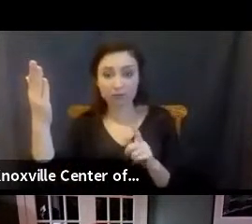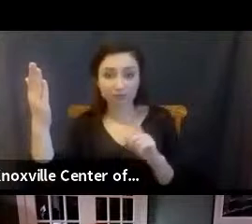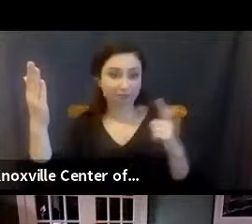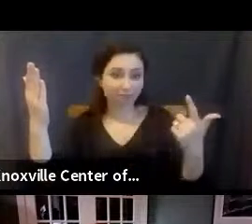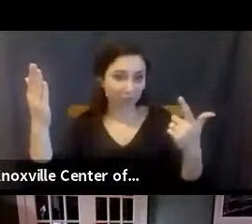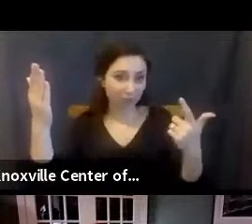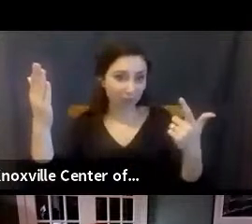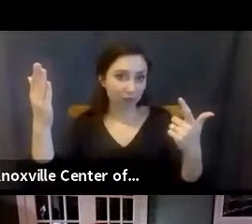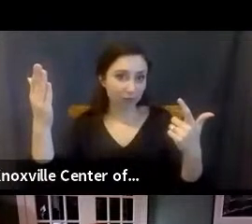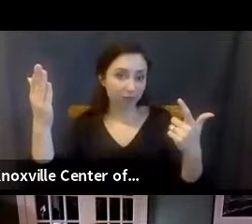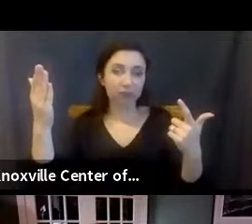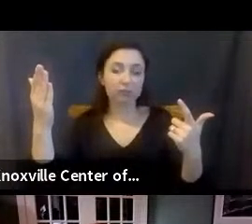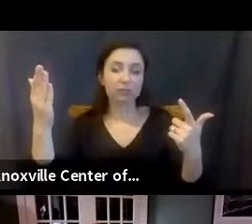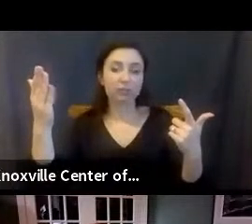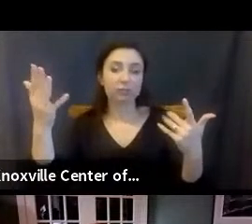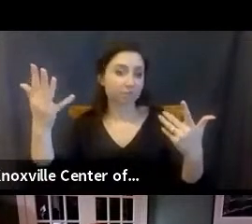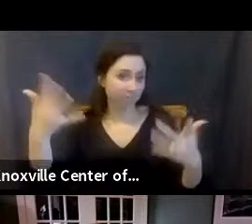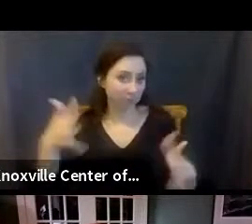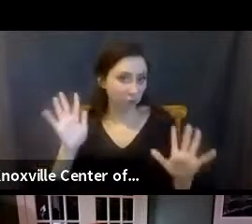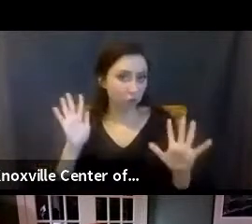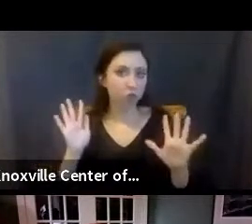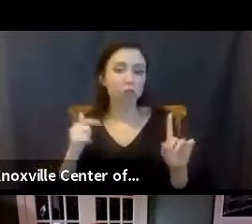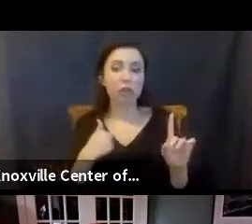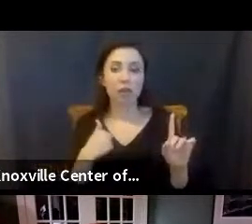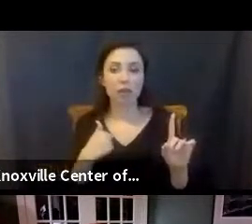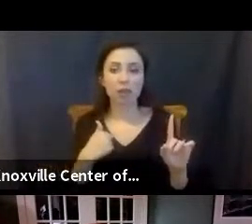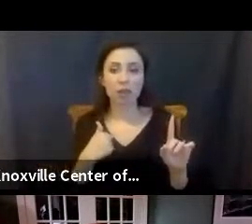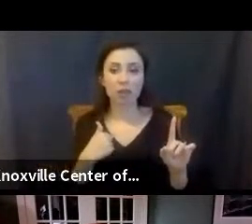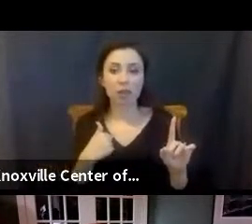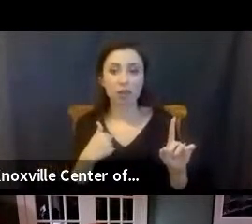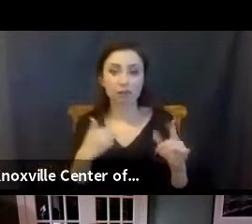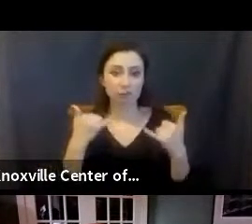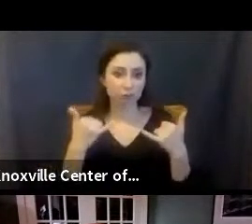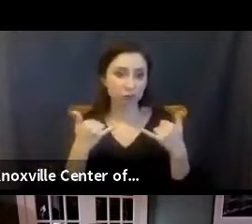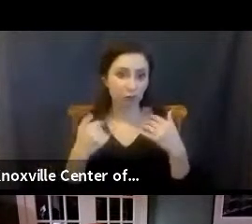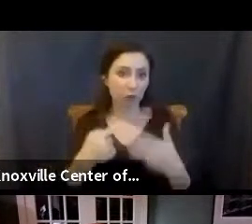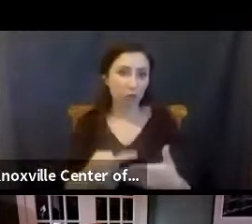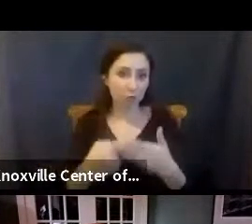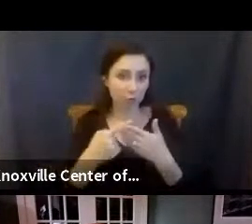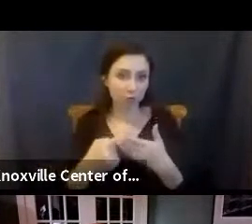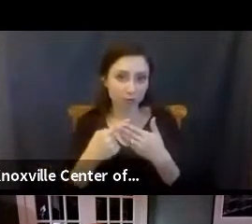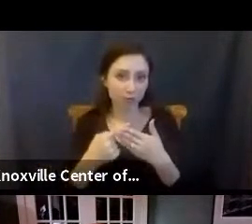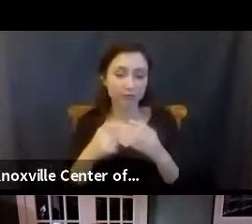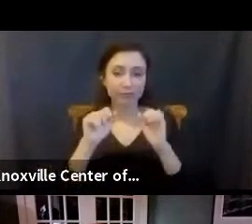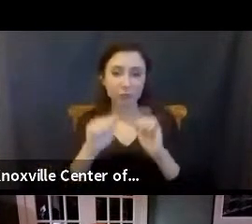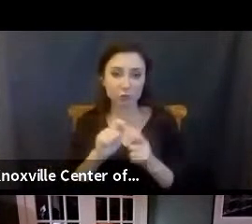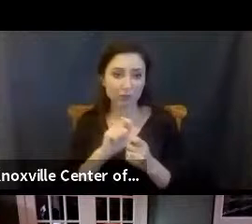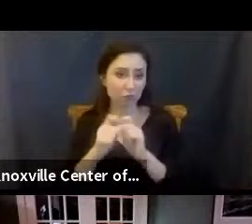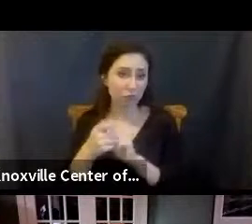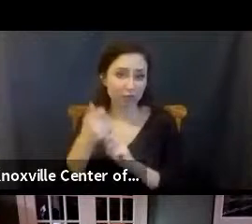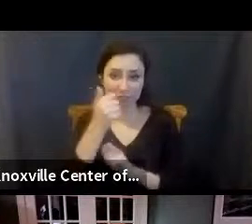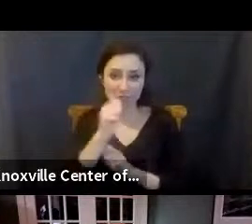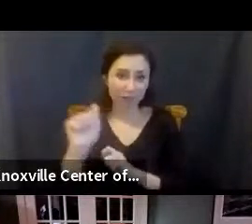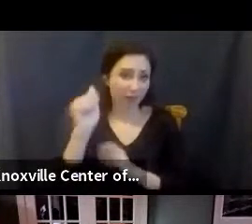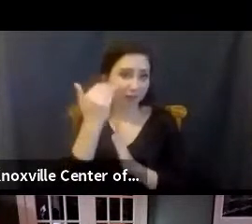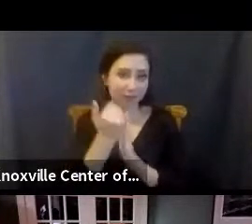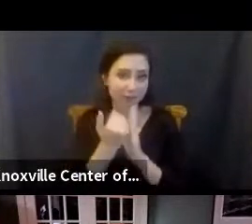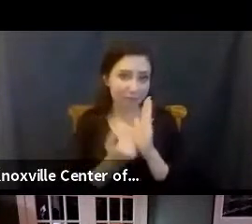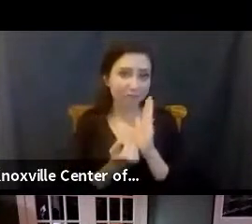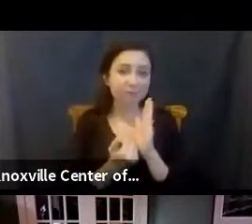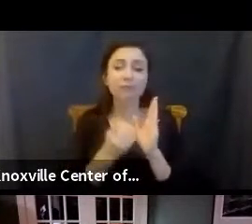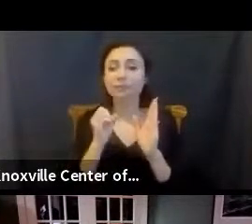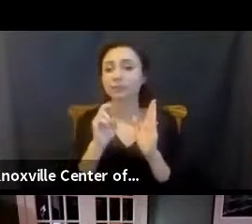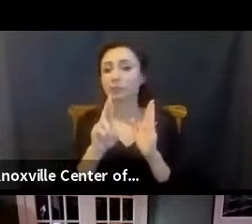seconded, and you're at the point of discussing it. You can alter any of its terms